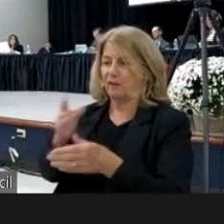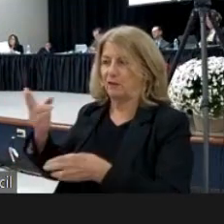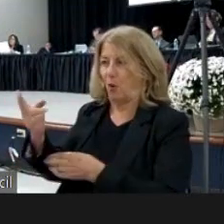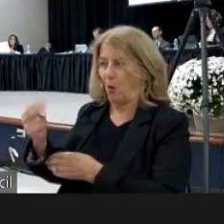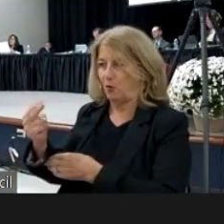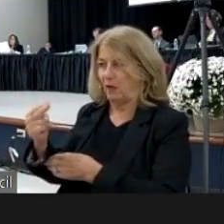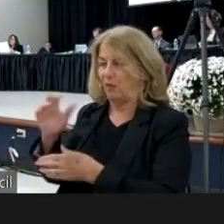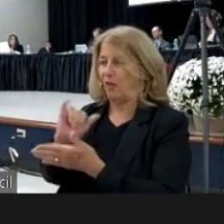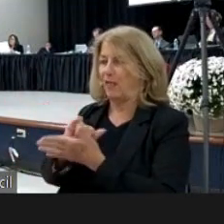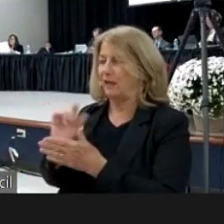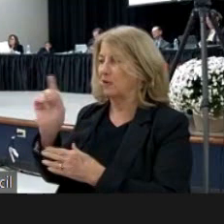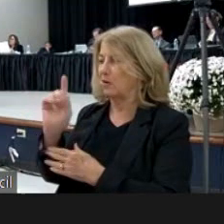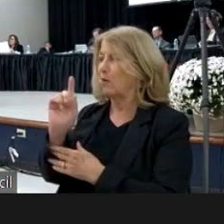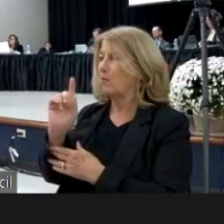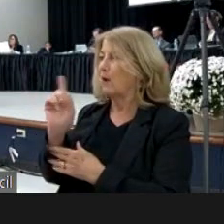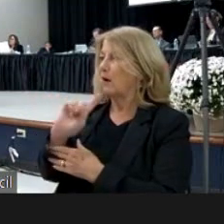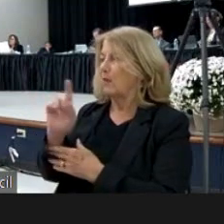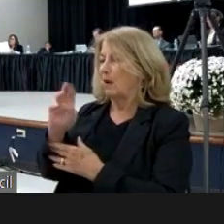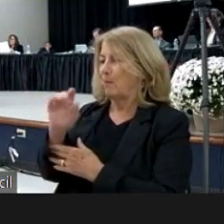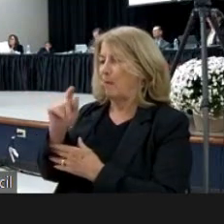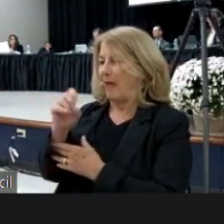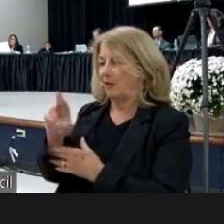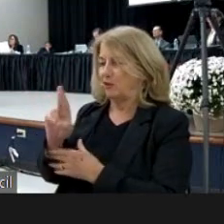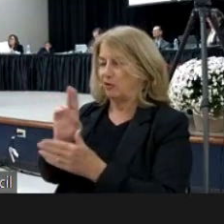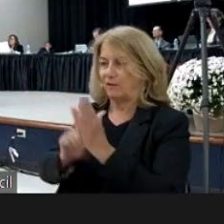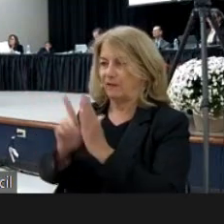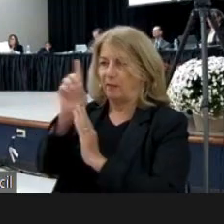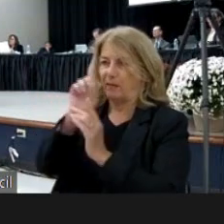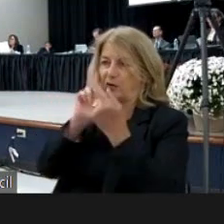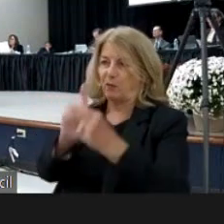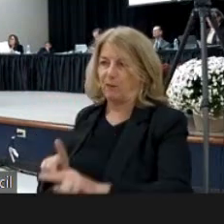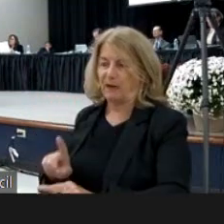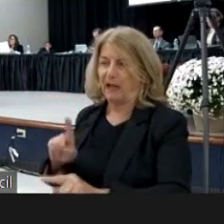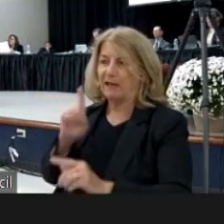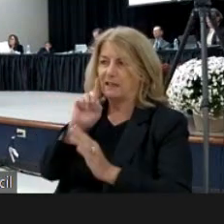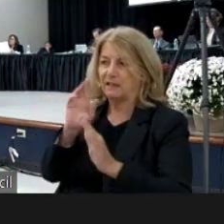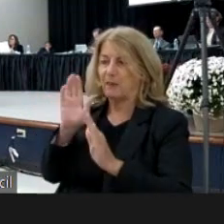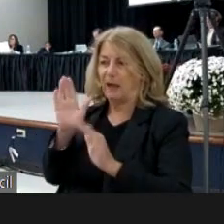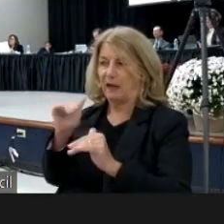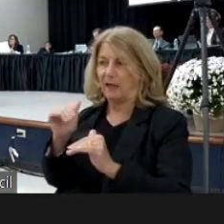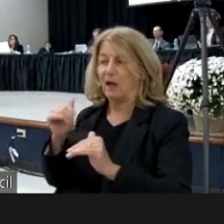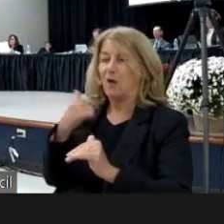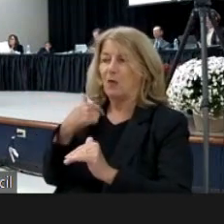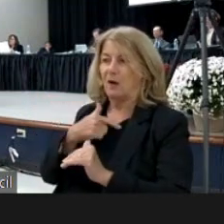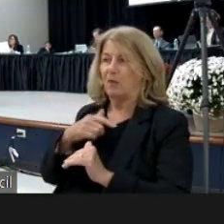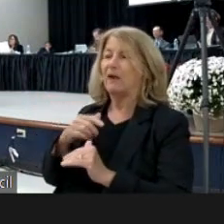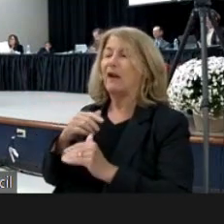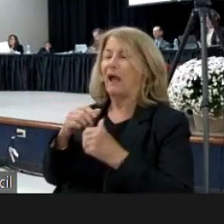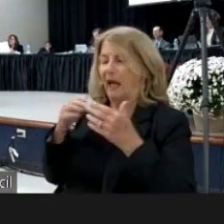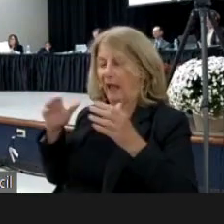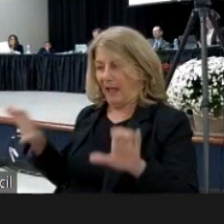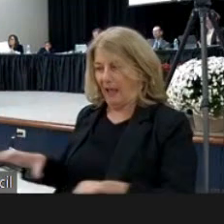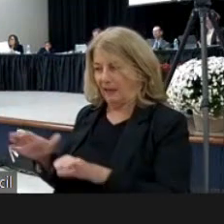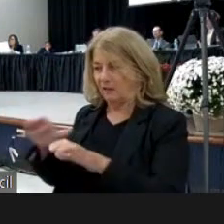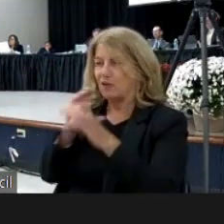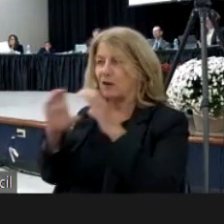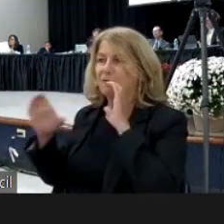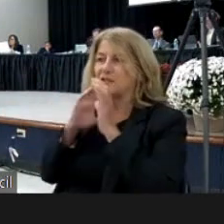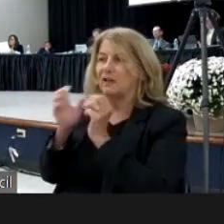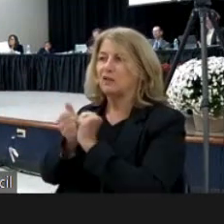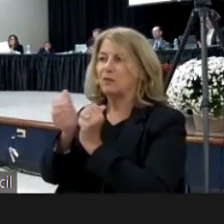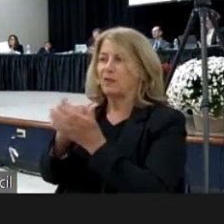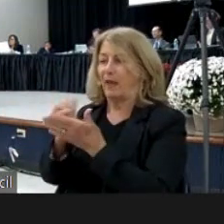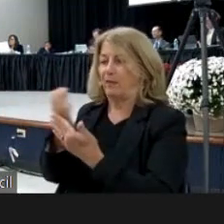master development agreement with Joel anticipated. We were in active conversations in that regard even before